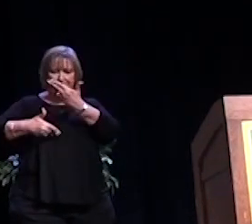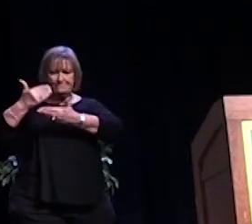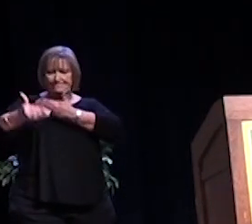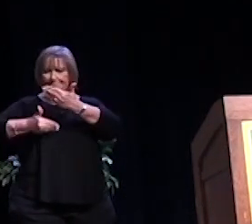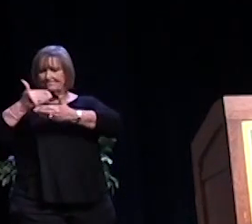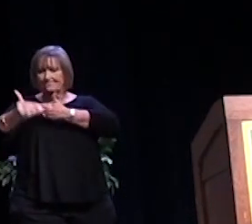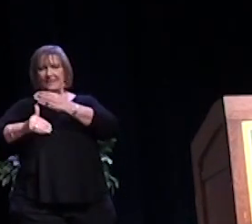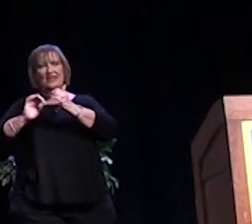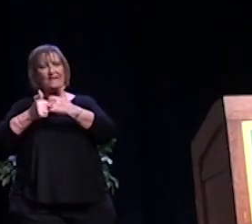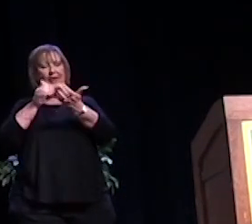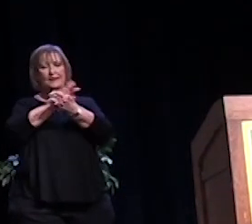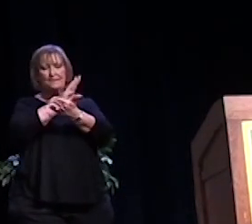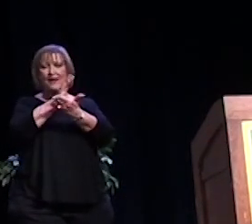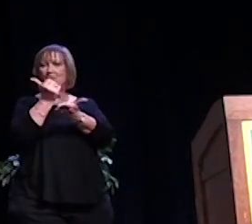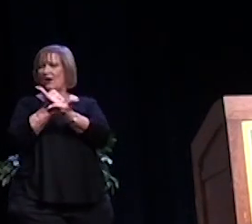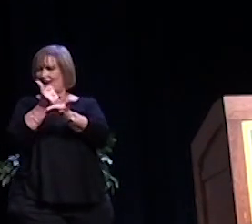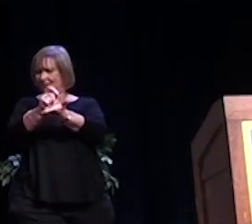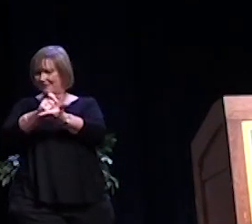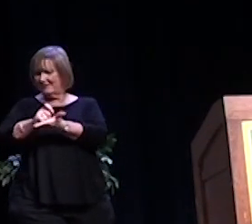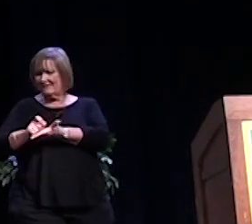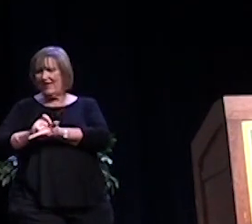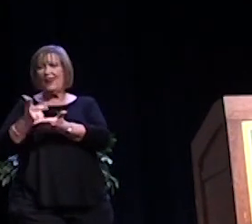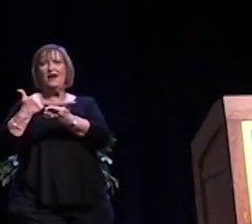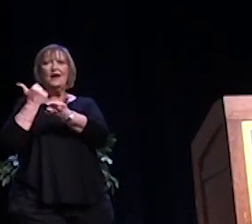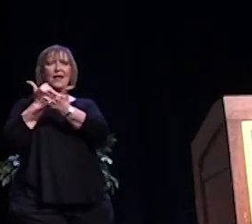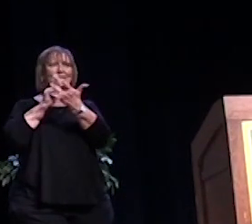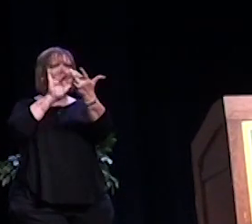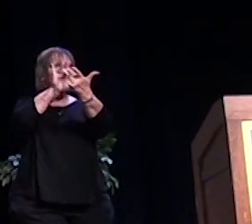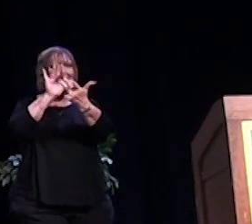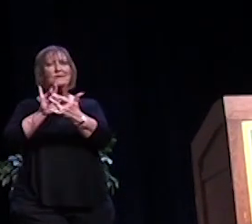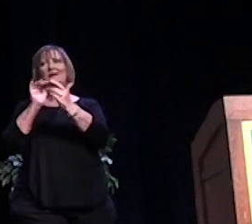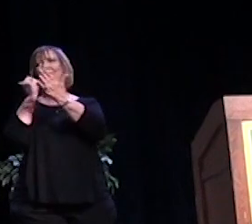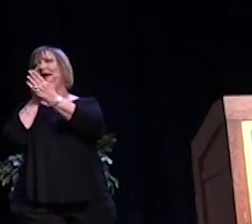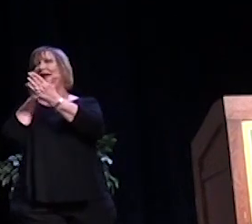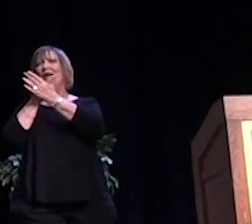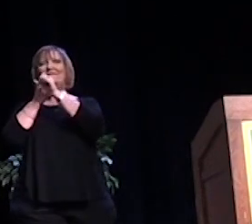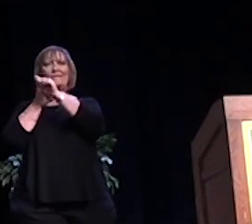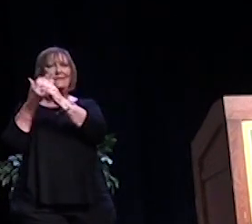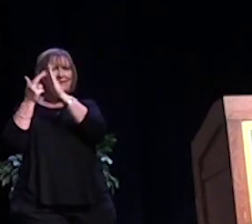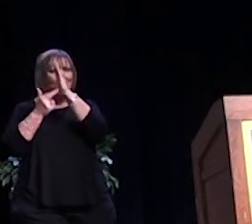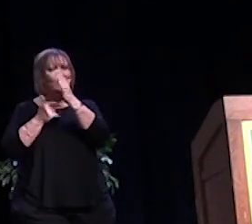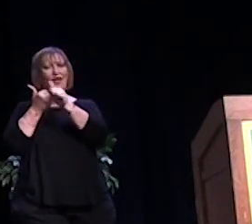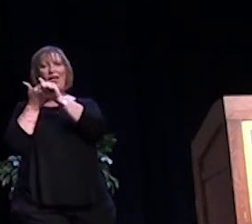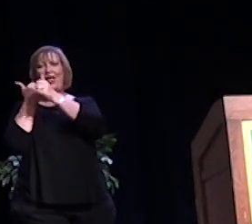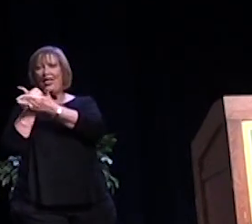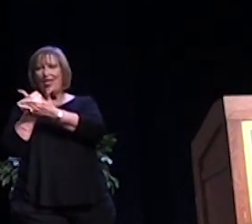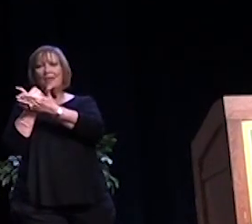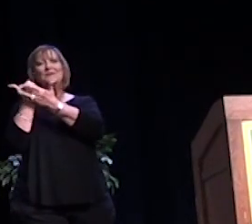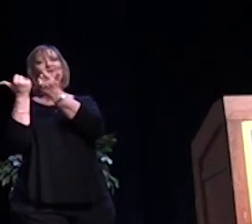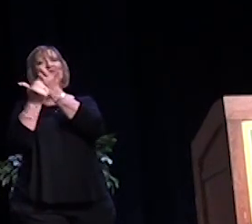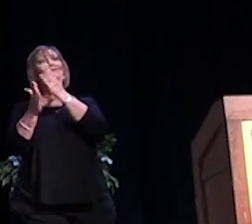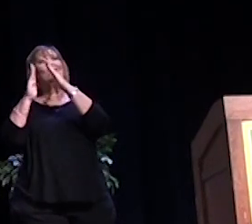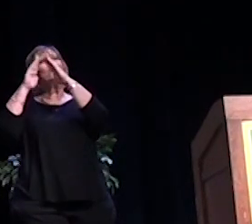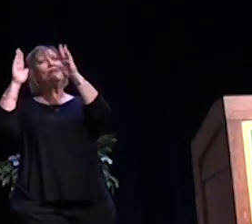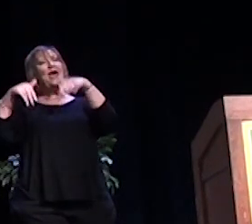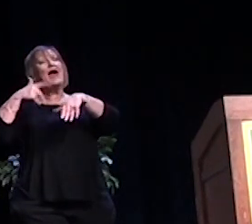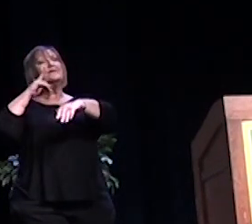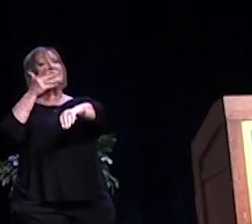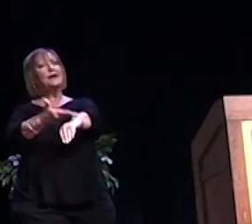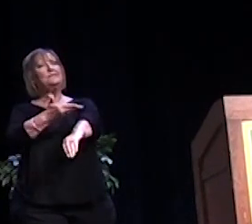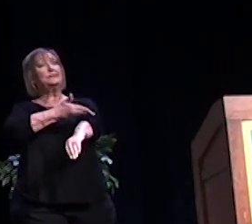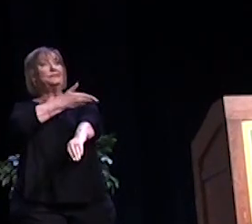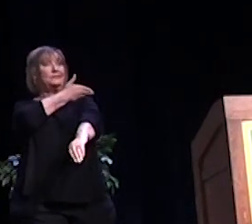house gets rehabbed. Okay, so now there's all these millions of dollars going into rehab. There's about 5